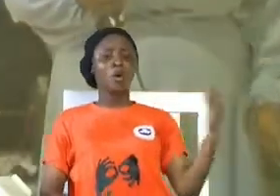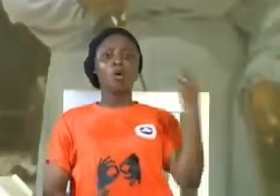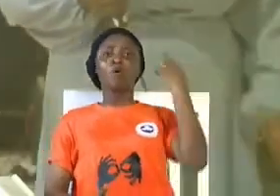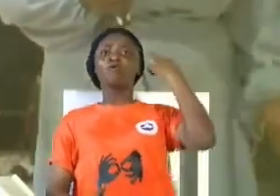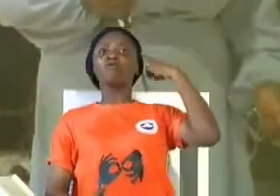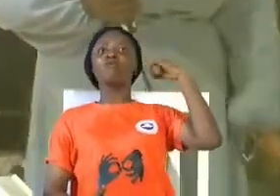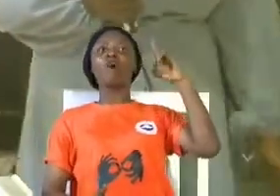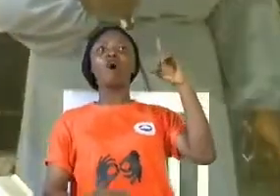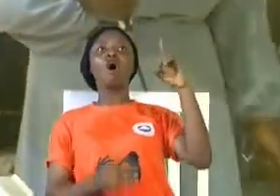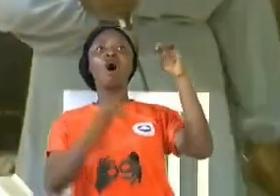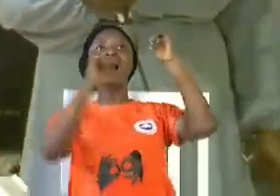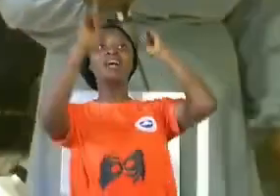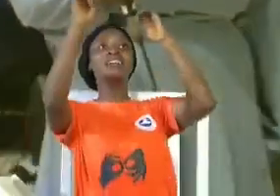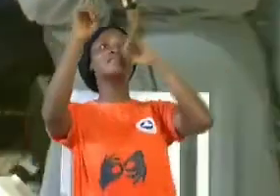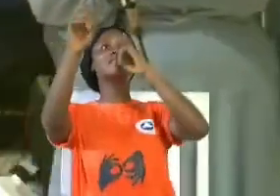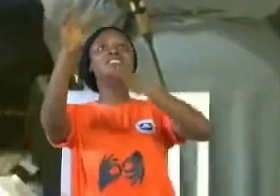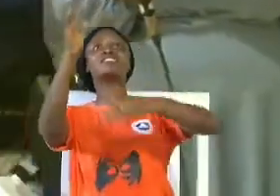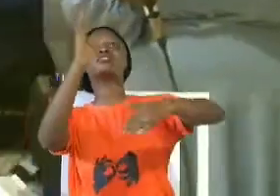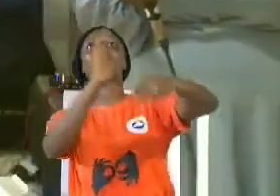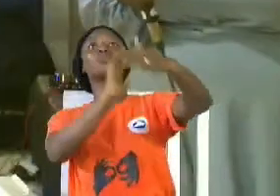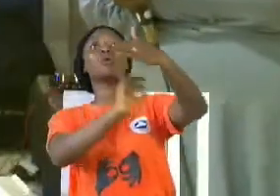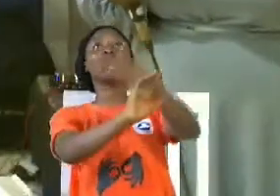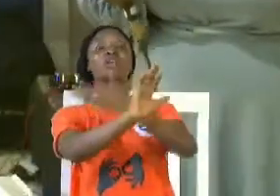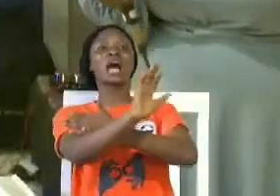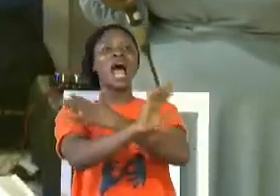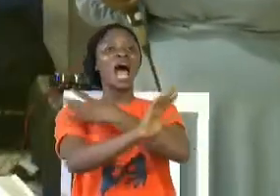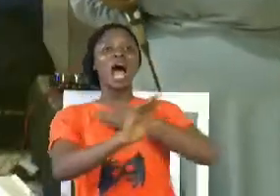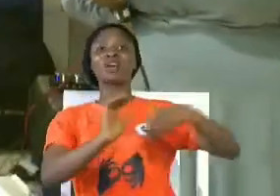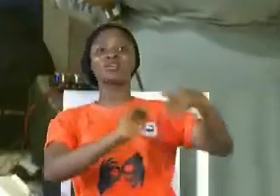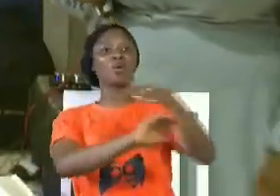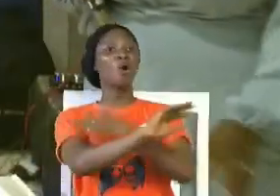For he is God and God alone.